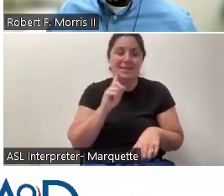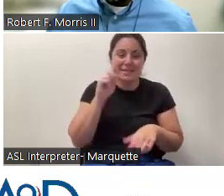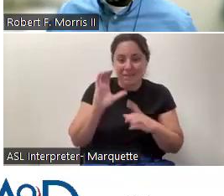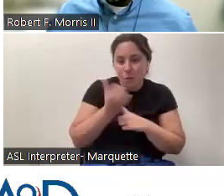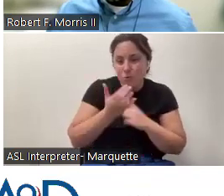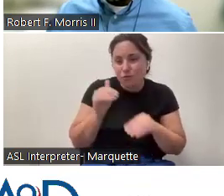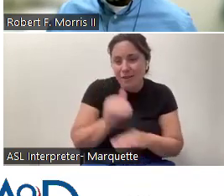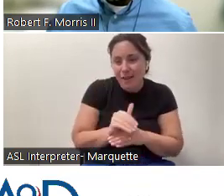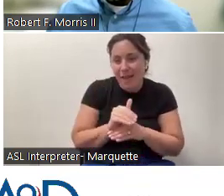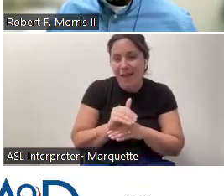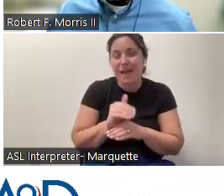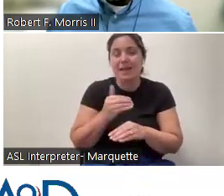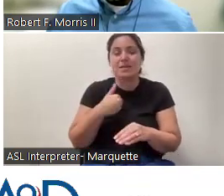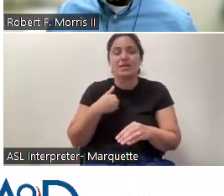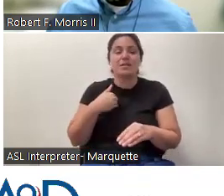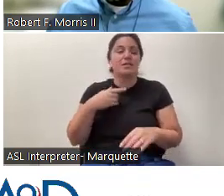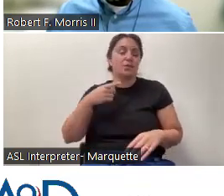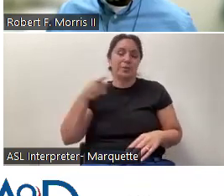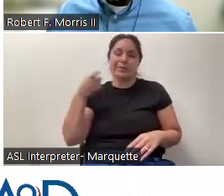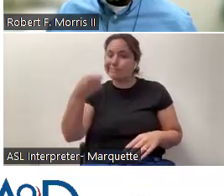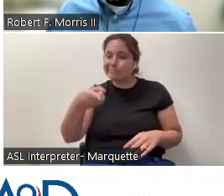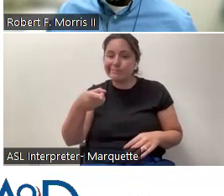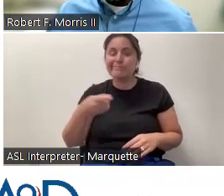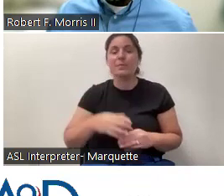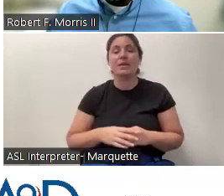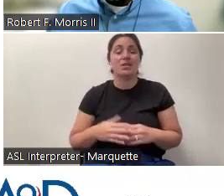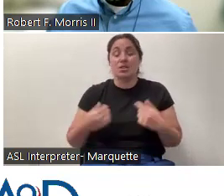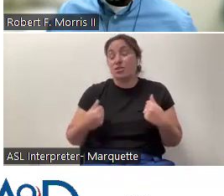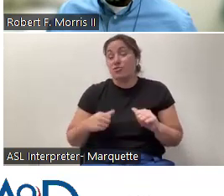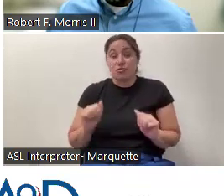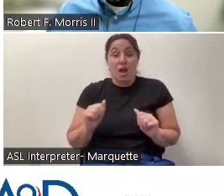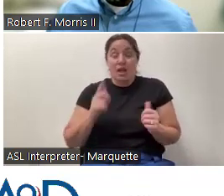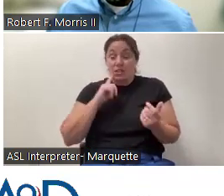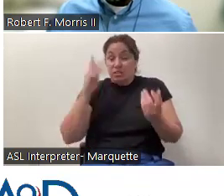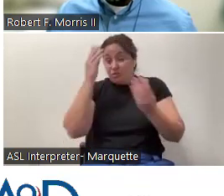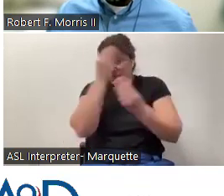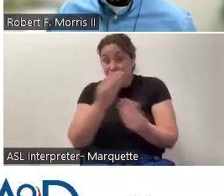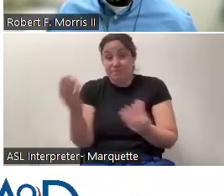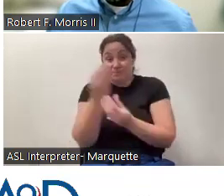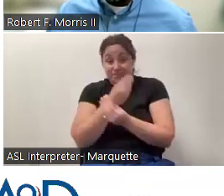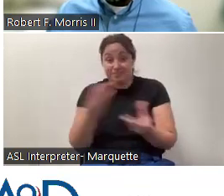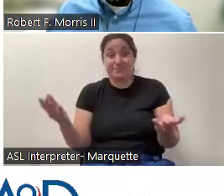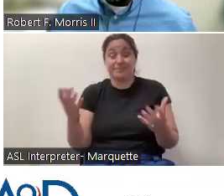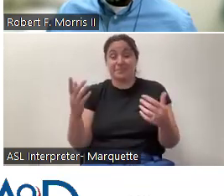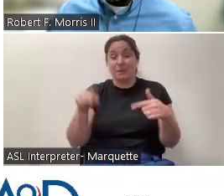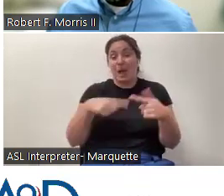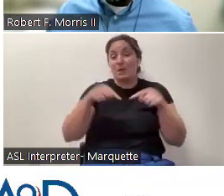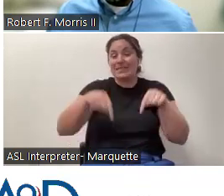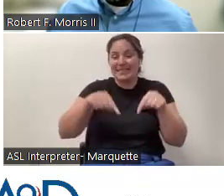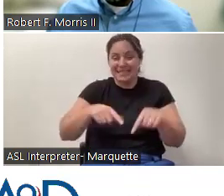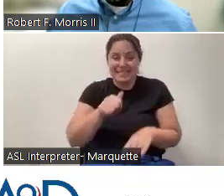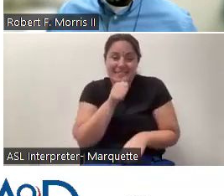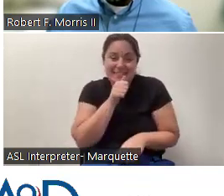there. So we're really just trying to, as mentioned earlier, get the word out about our secret of a career